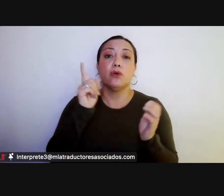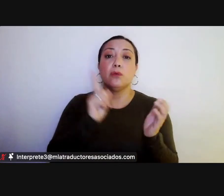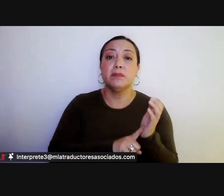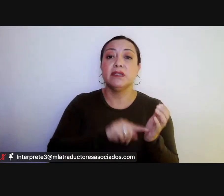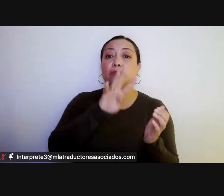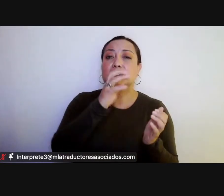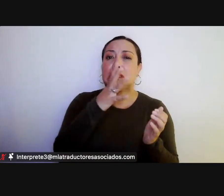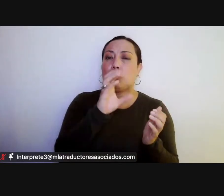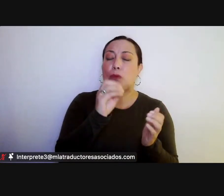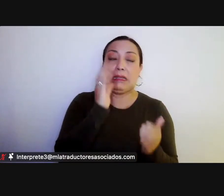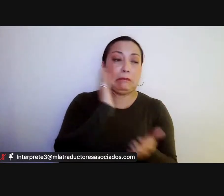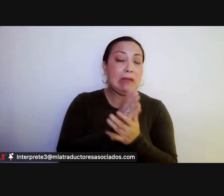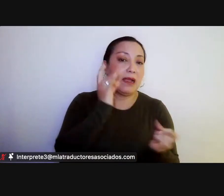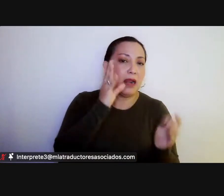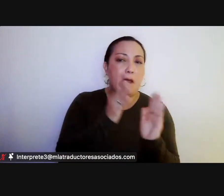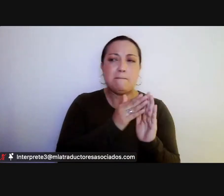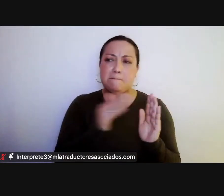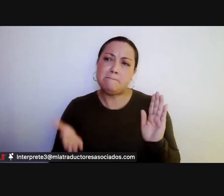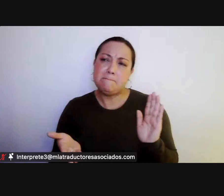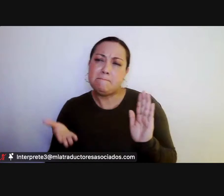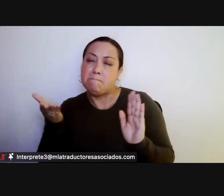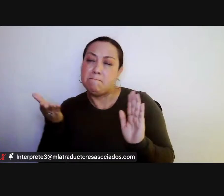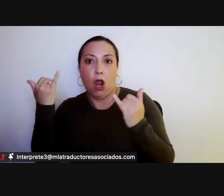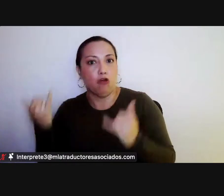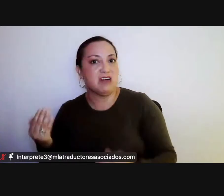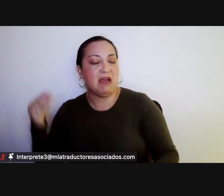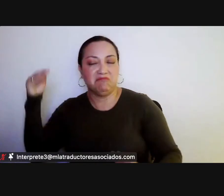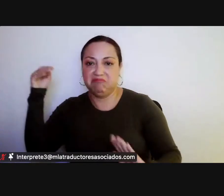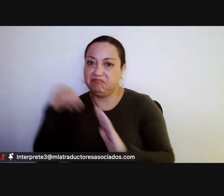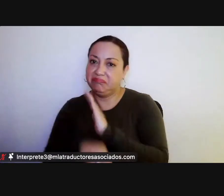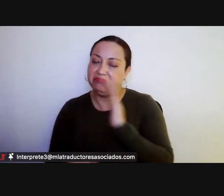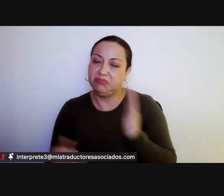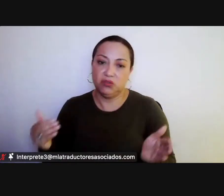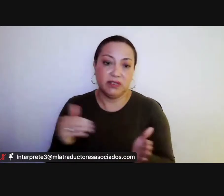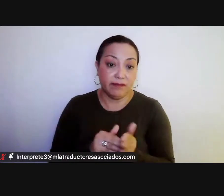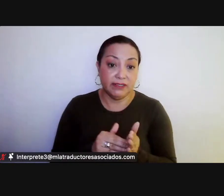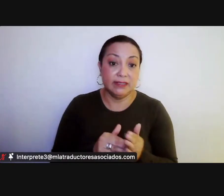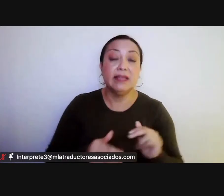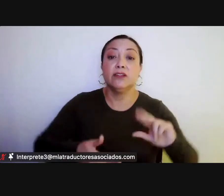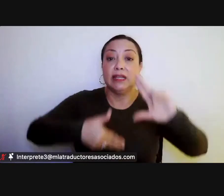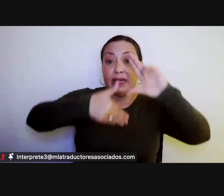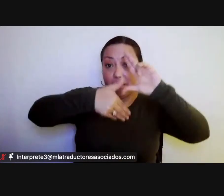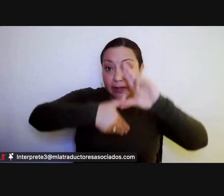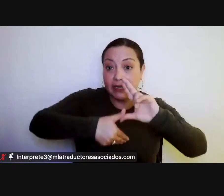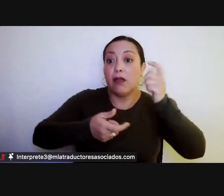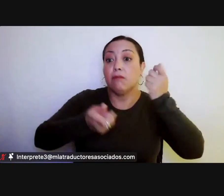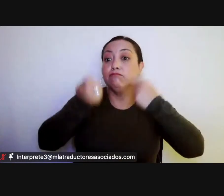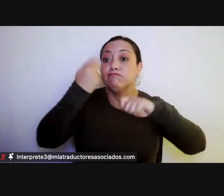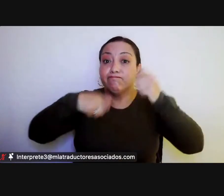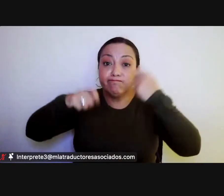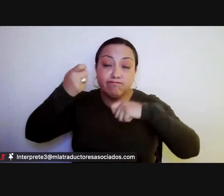had since 1950 in the region. The labor market